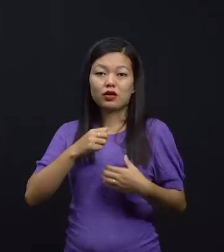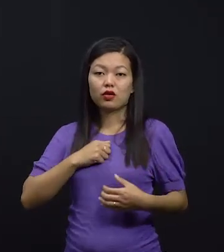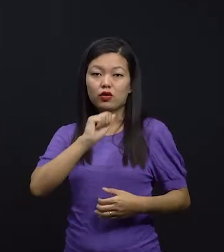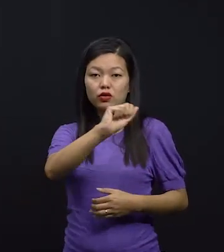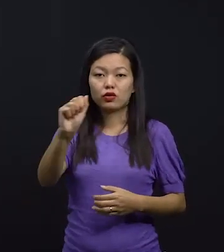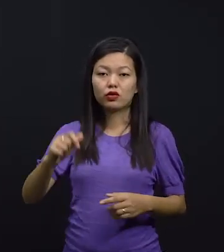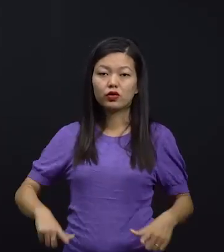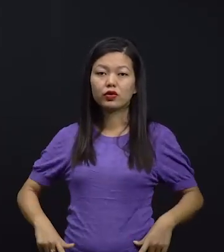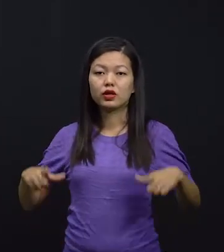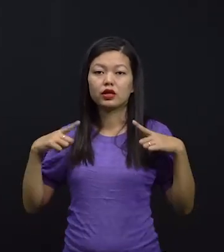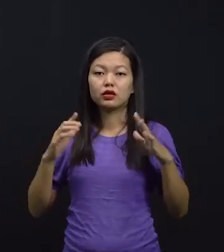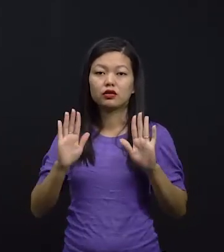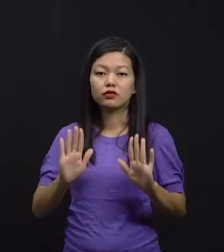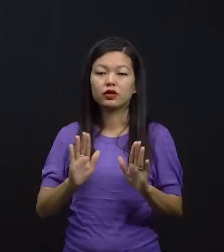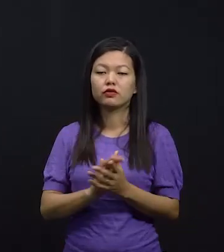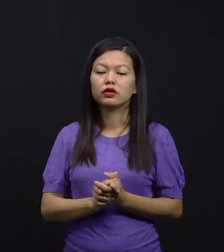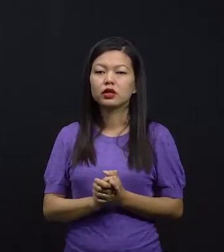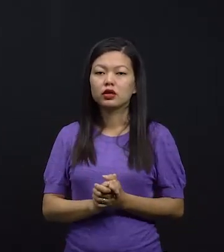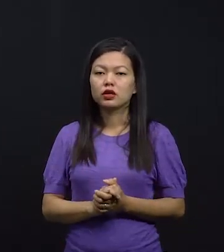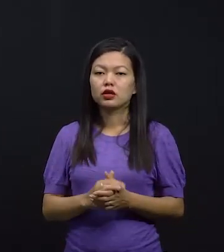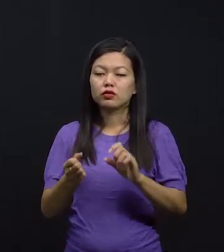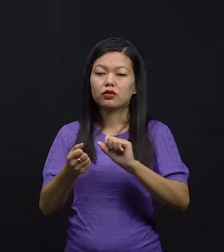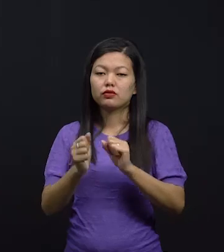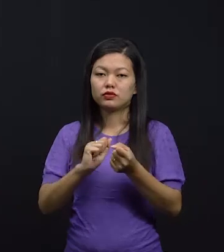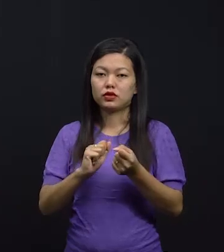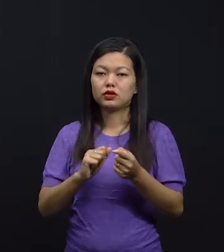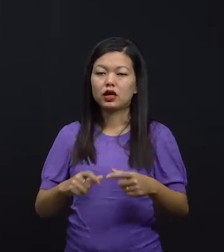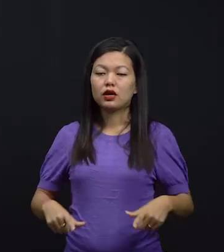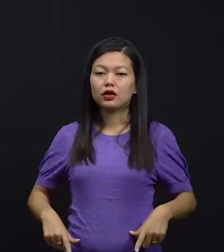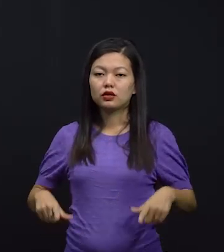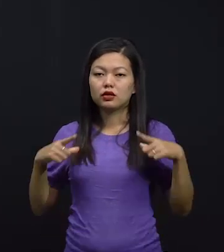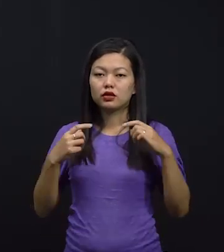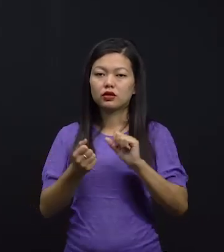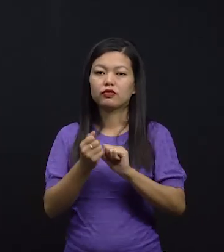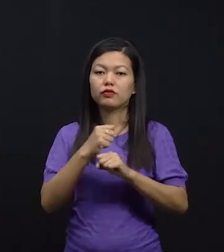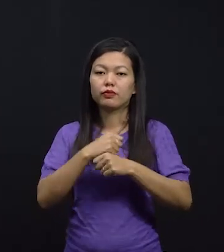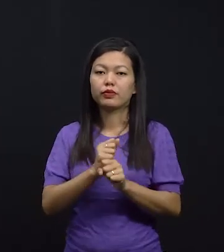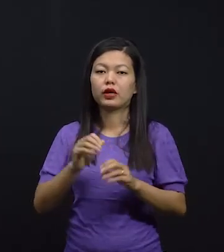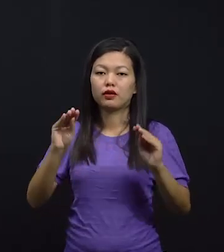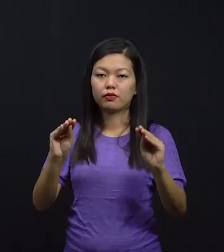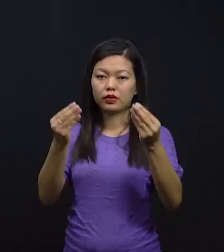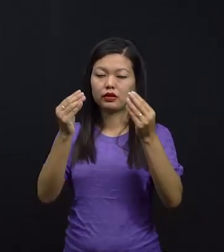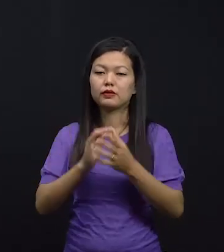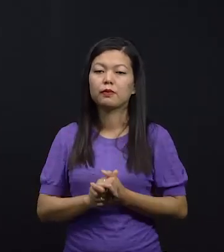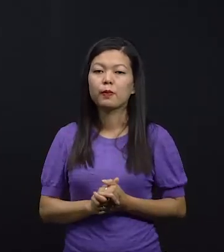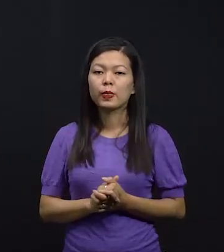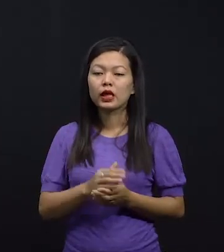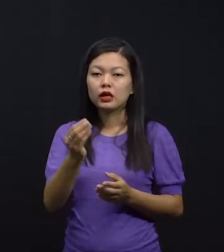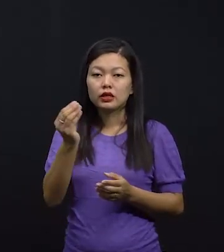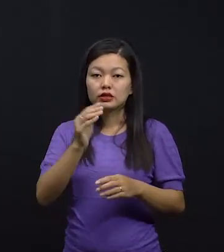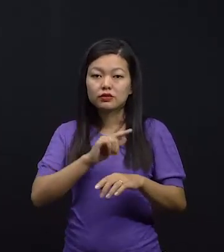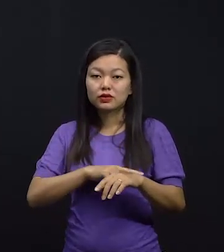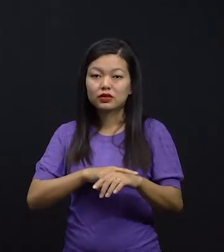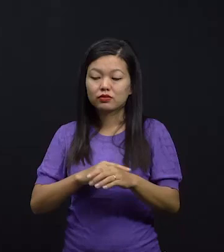a very close friend. You consider that friend to be just an ordinary friend, maybe, even if you don't look down on